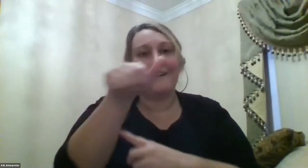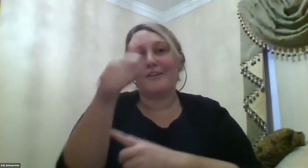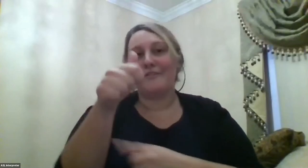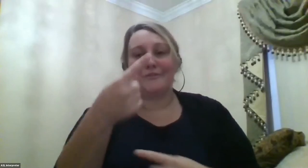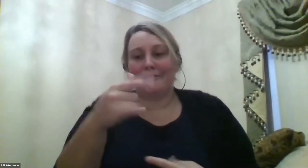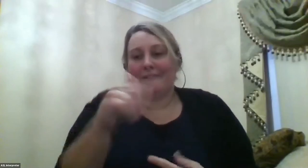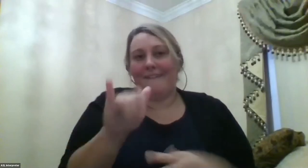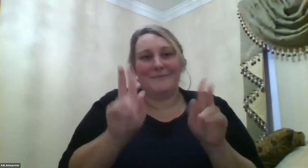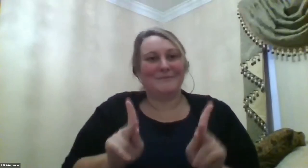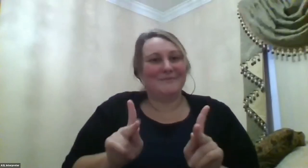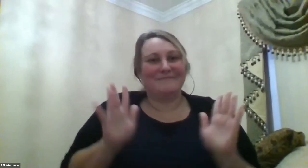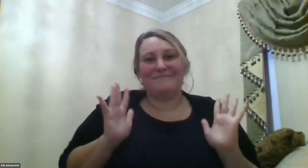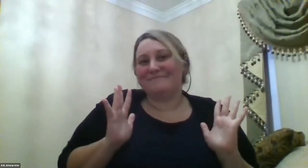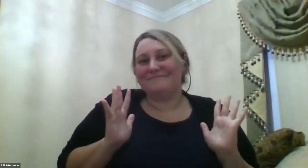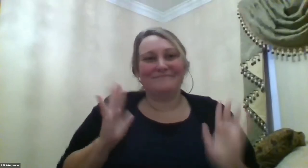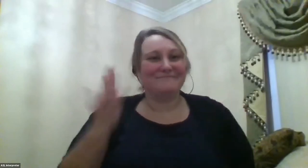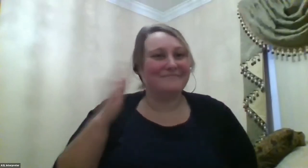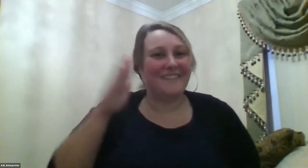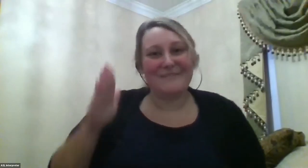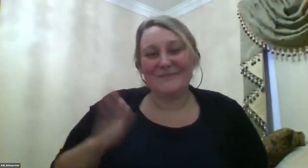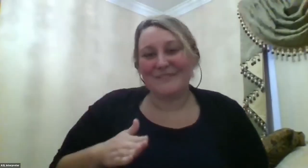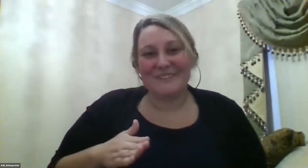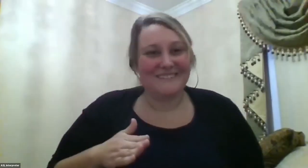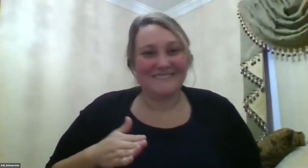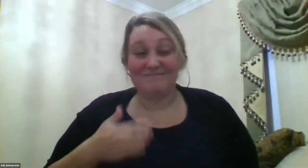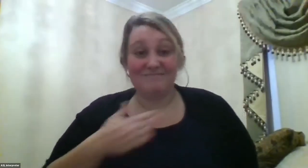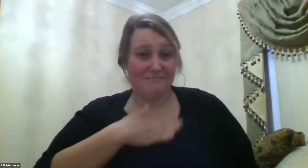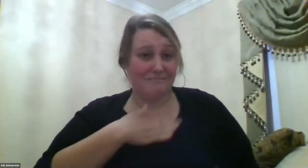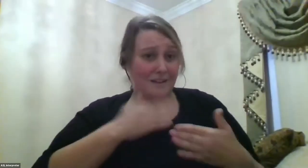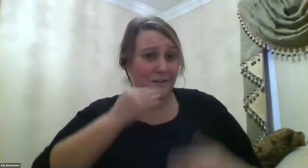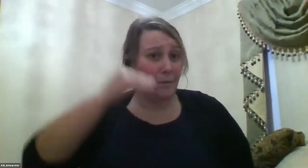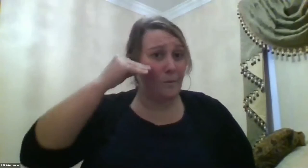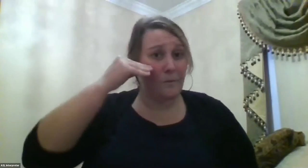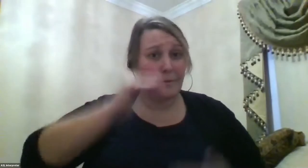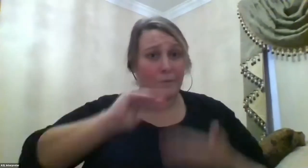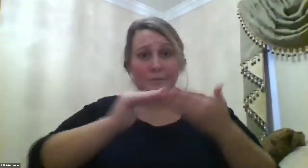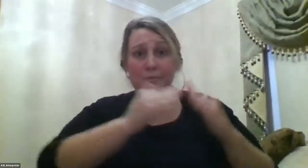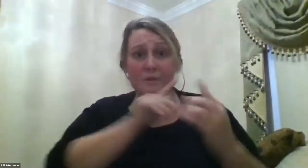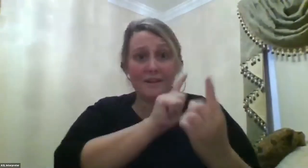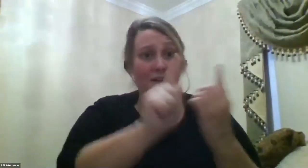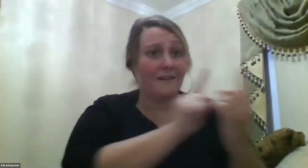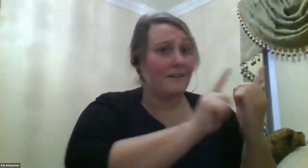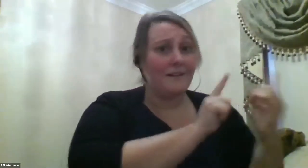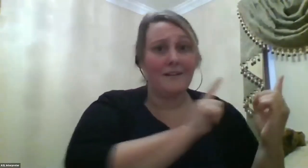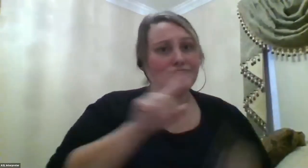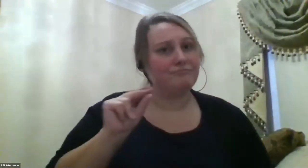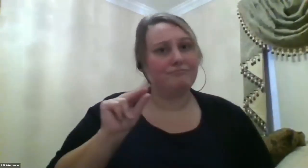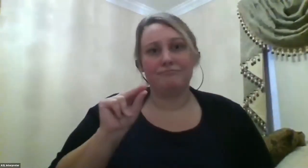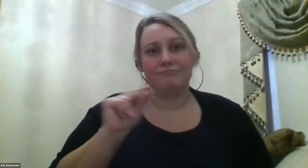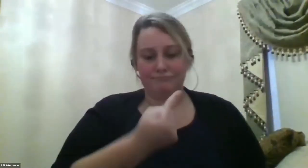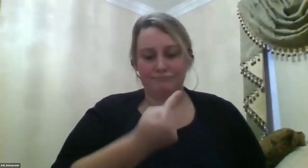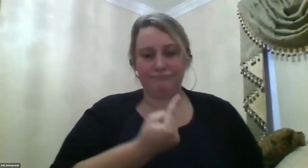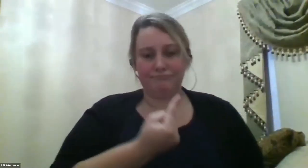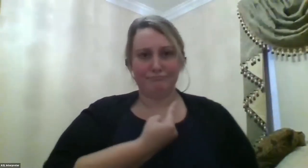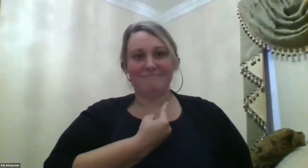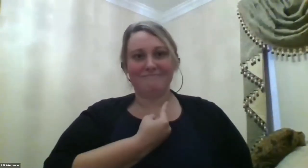that was not happening at all in my community. So then to go from that to, to actually experiencing